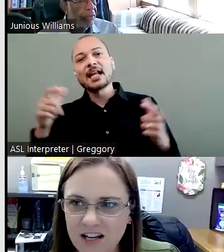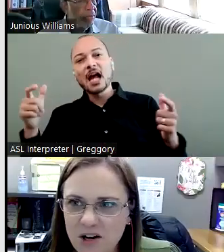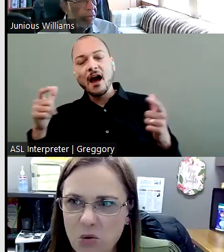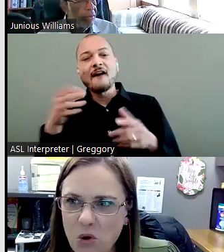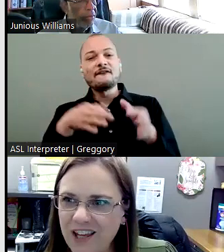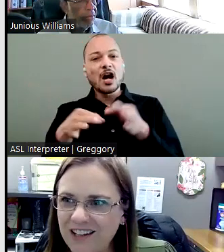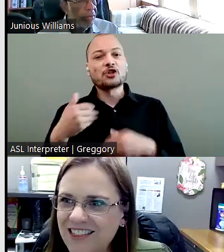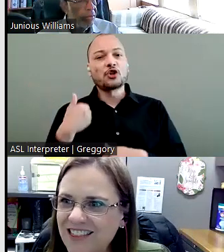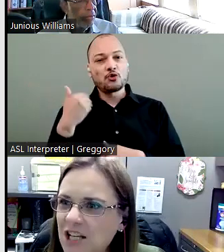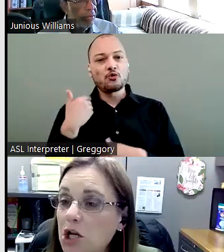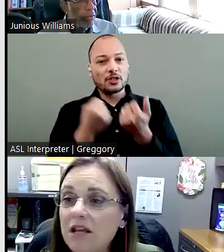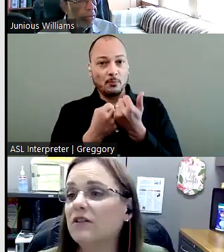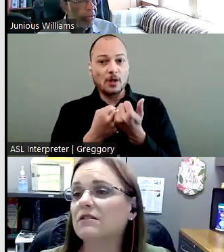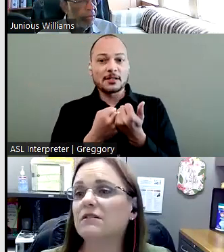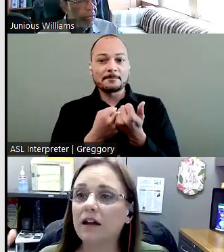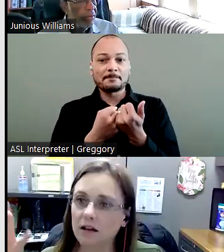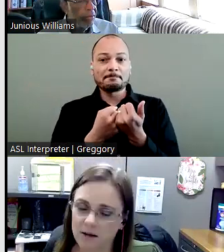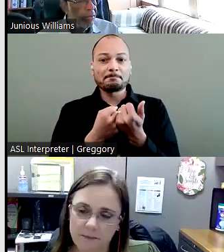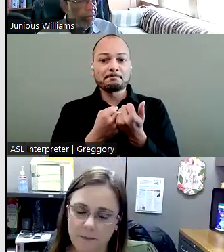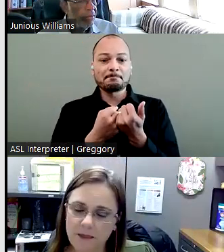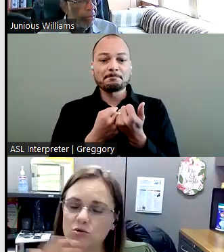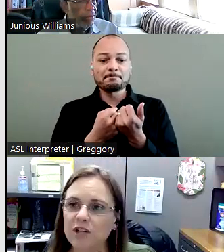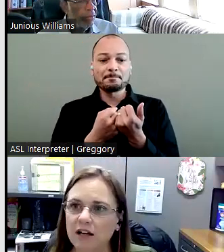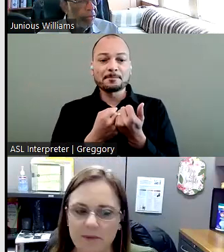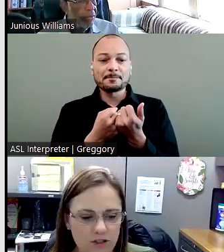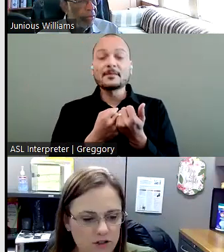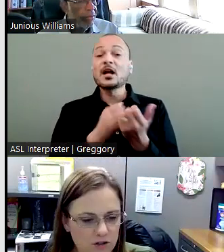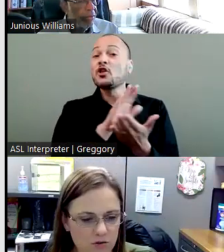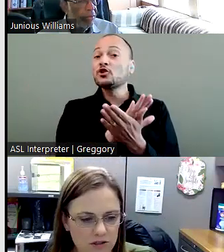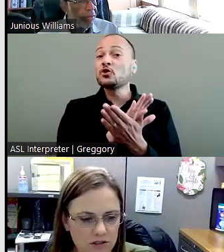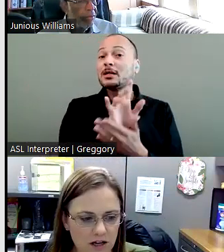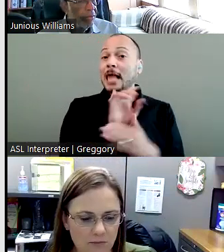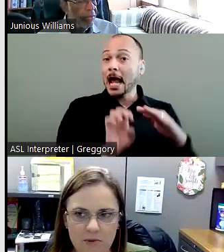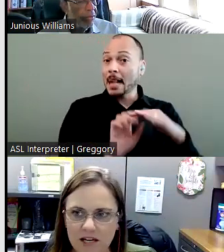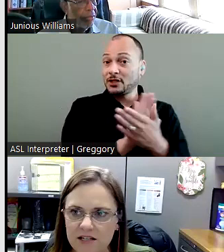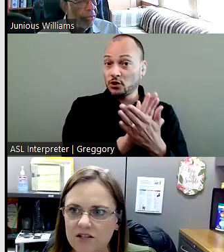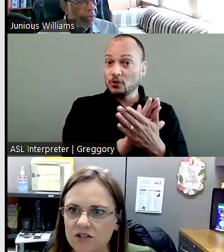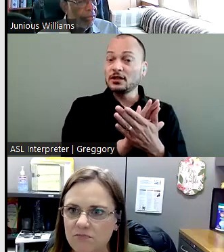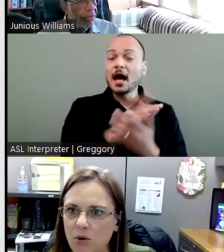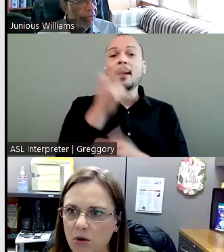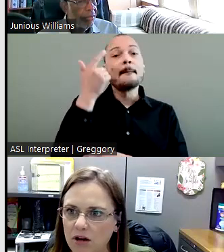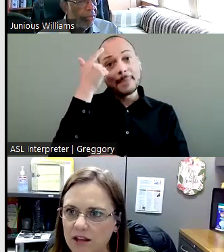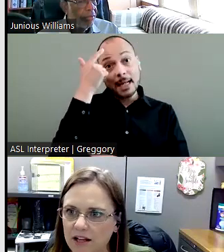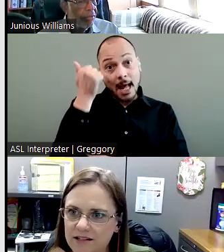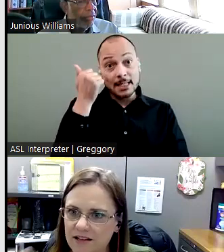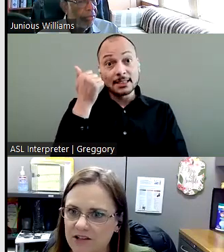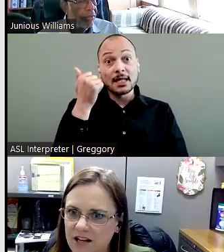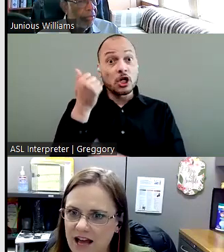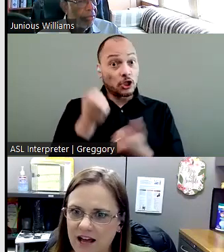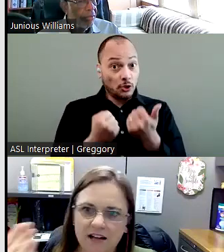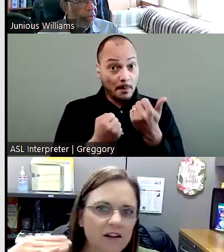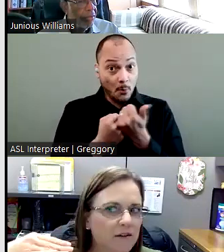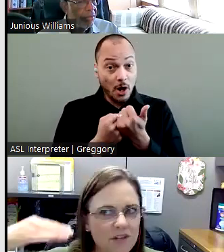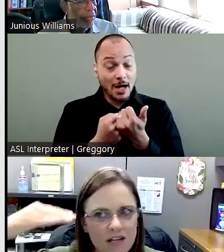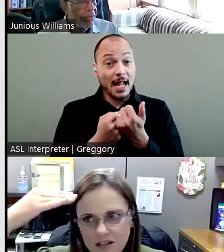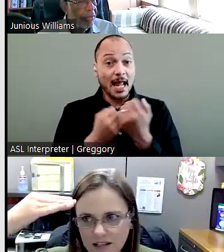supports into even schools like elementary schools, because the support that is given